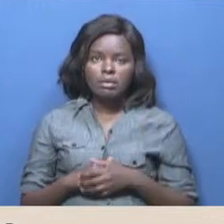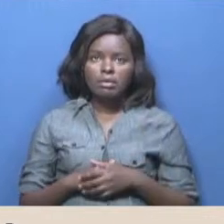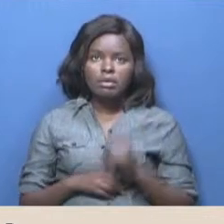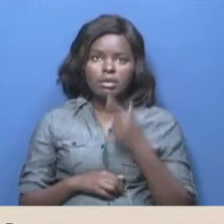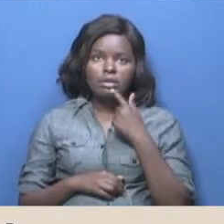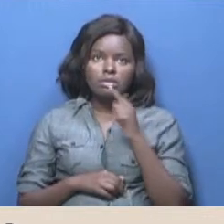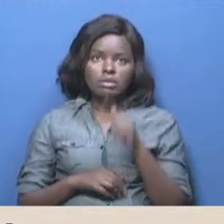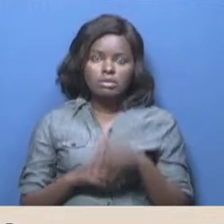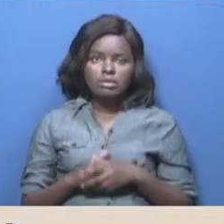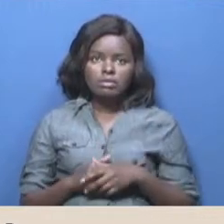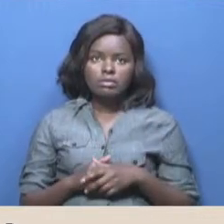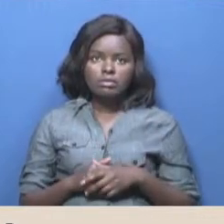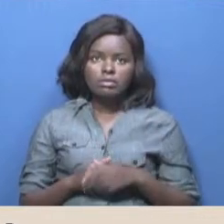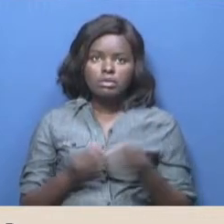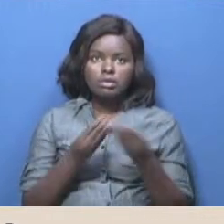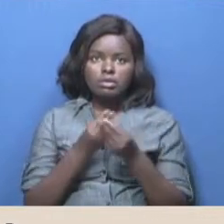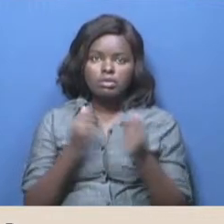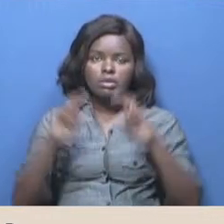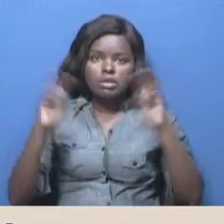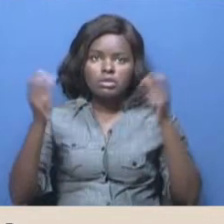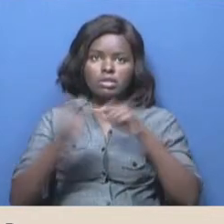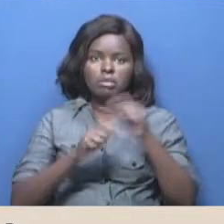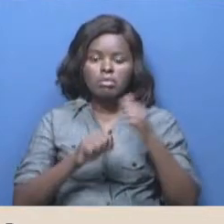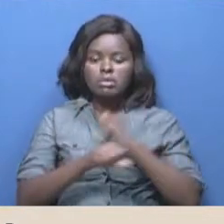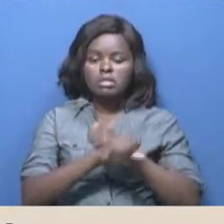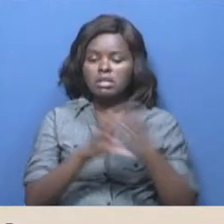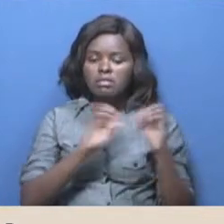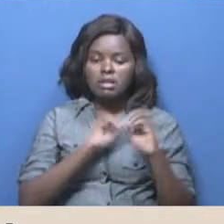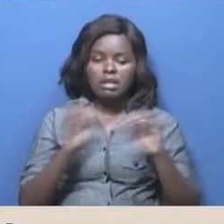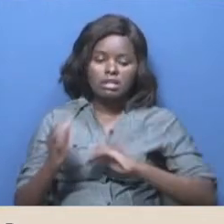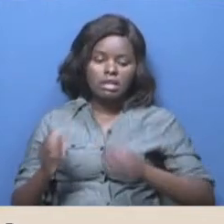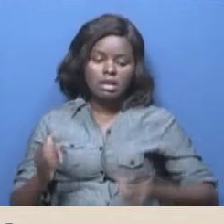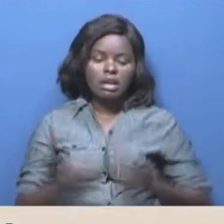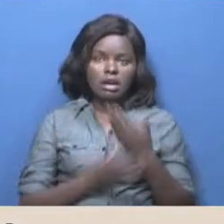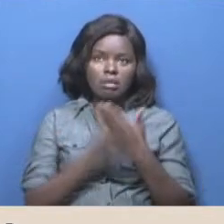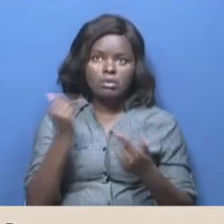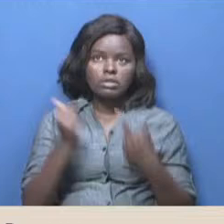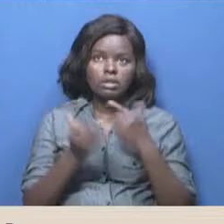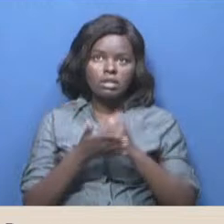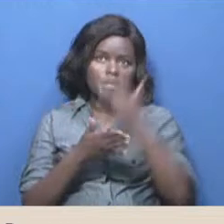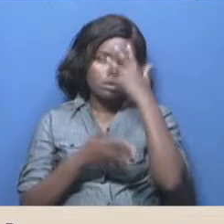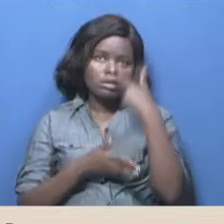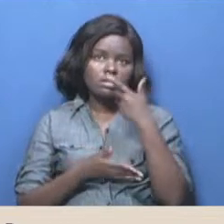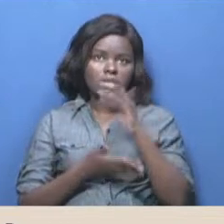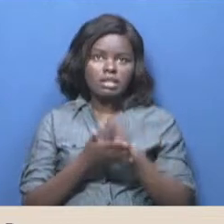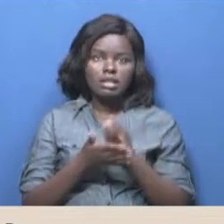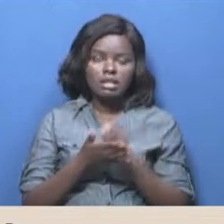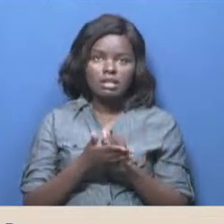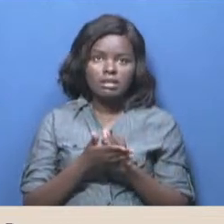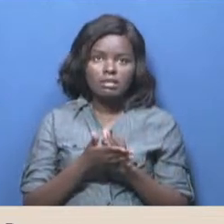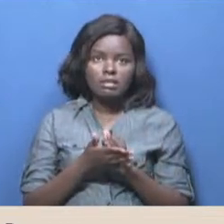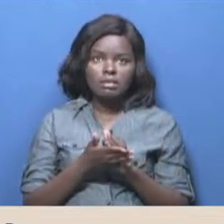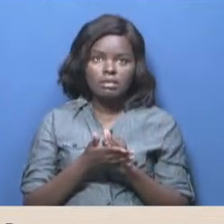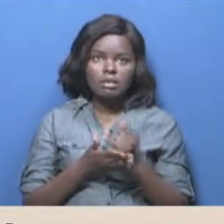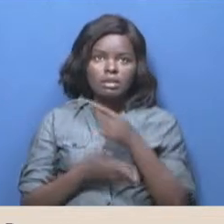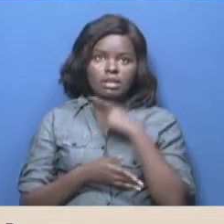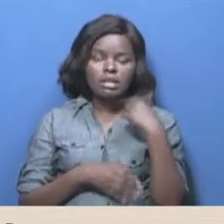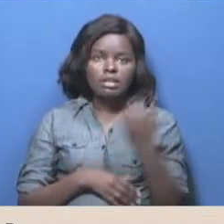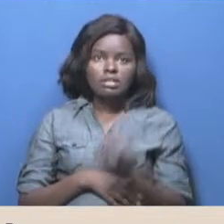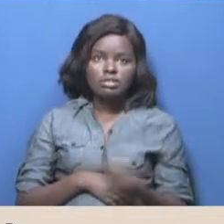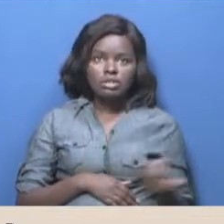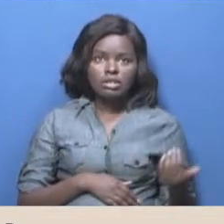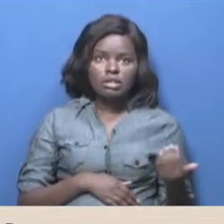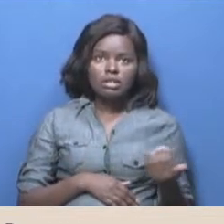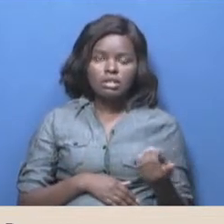So I'm tackling the issue of unsafe abortion, and that's why we're here to say there's nothing like unsafe abortion. At the end of the day, it kills a child,